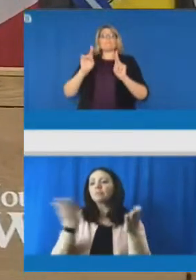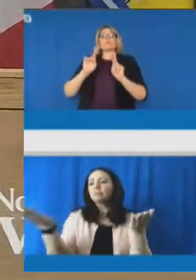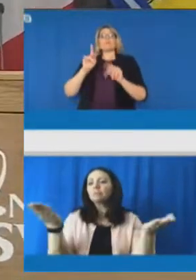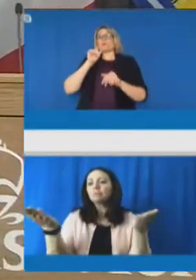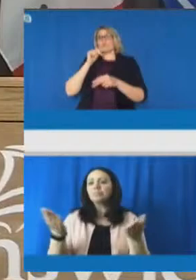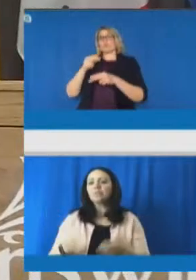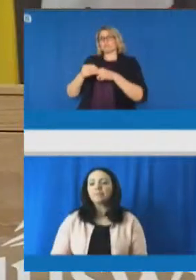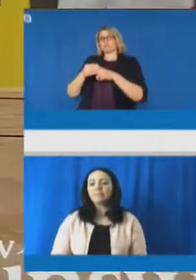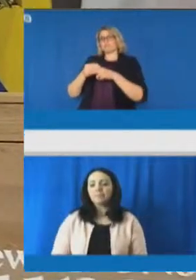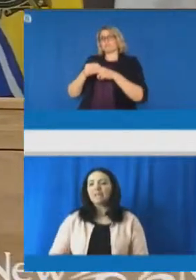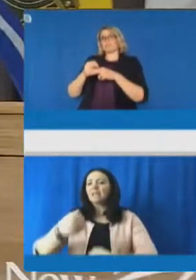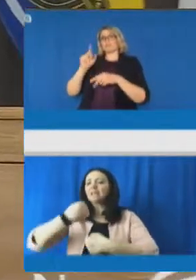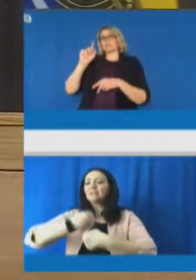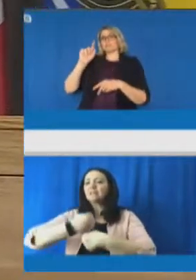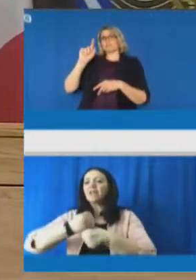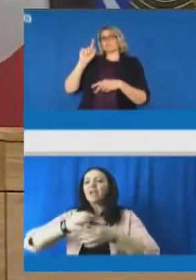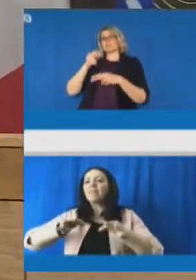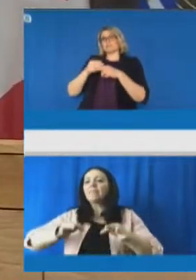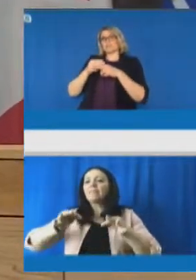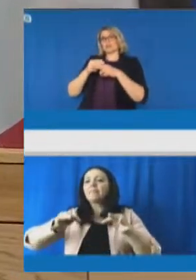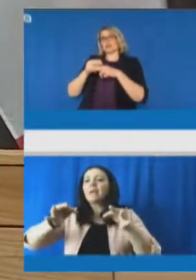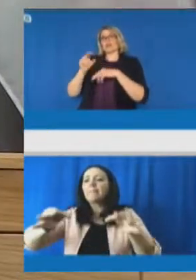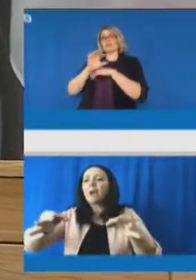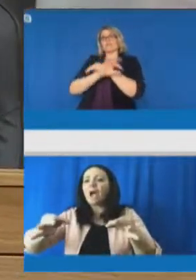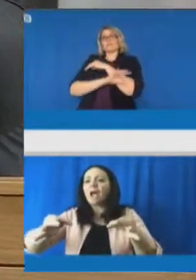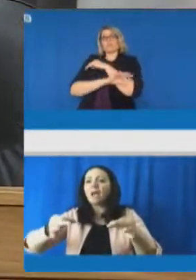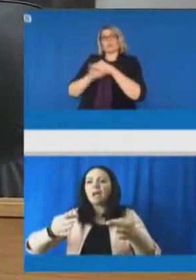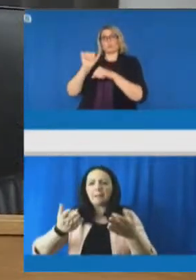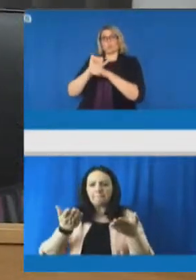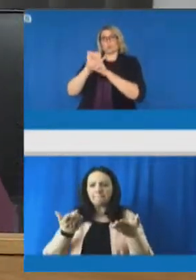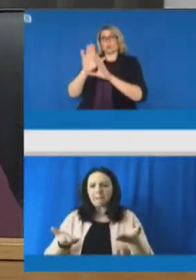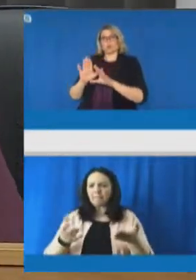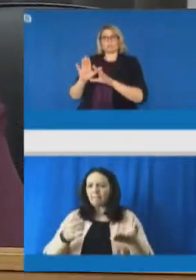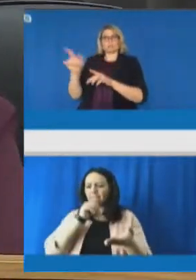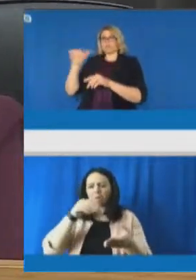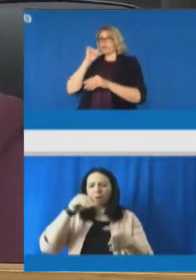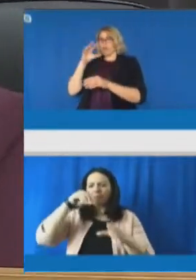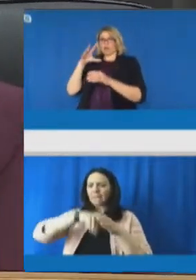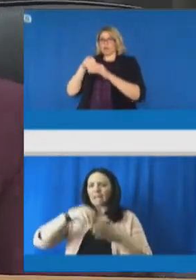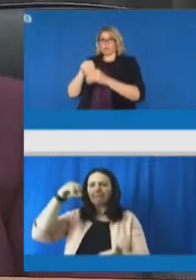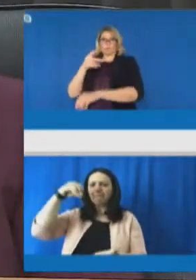the rollout plan at this time. Hi, Silas. Great